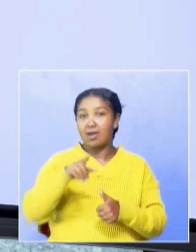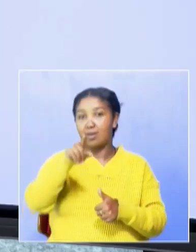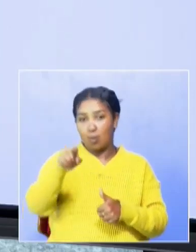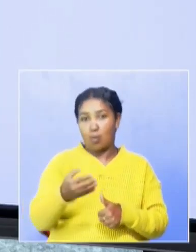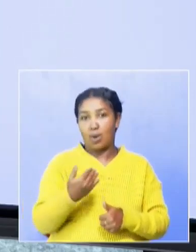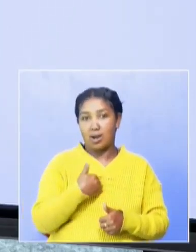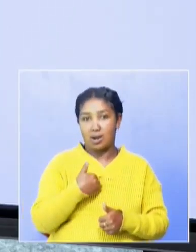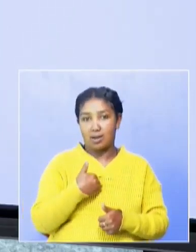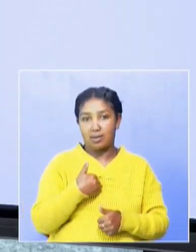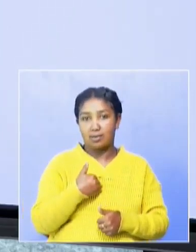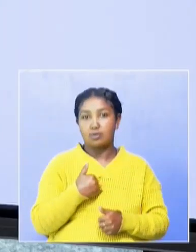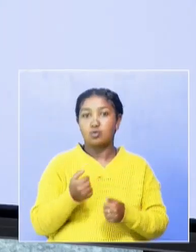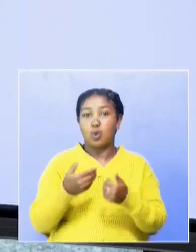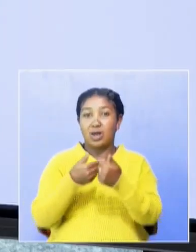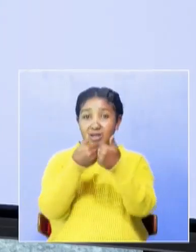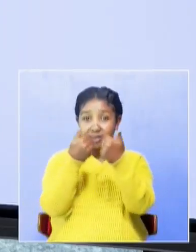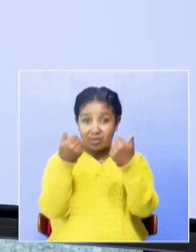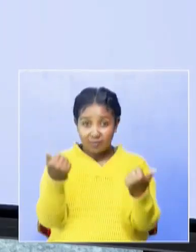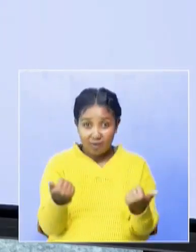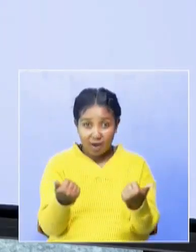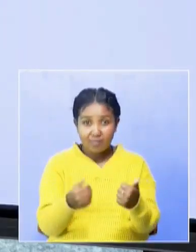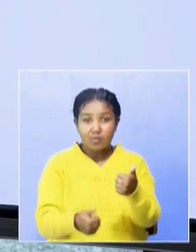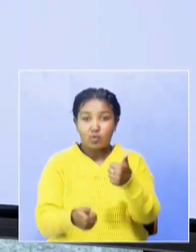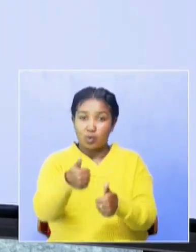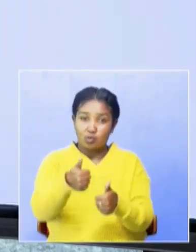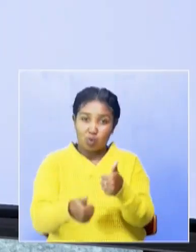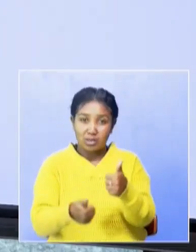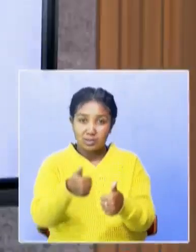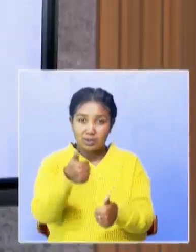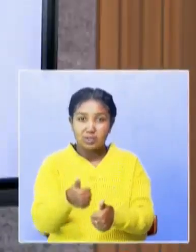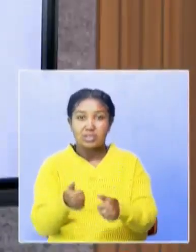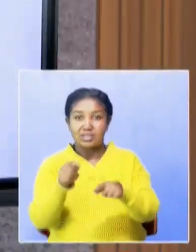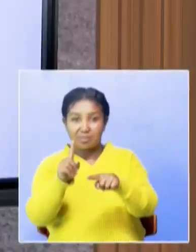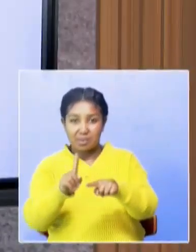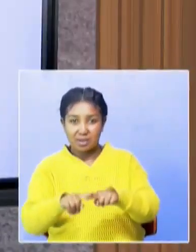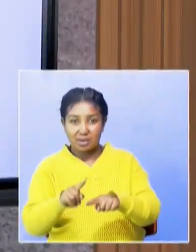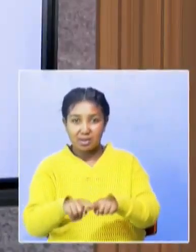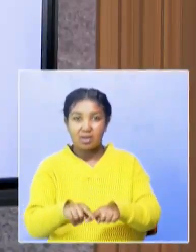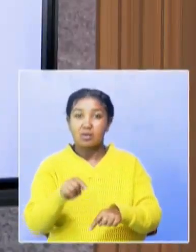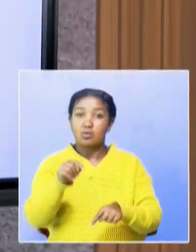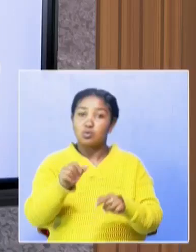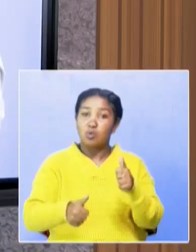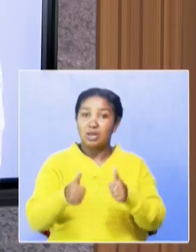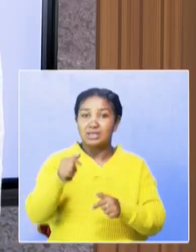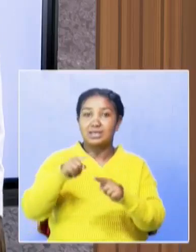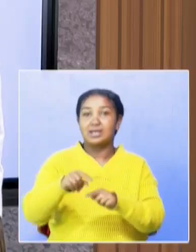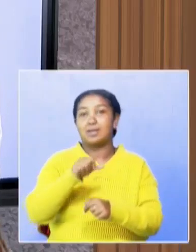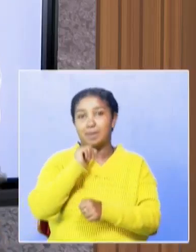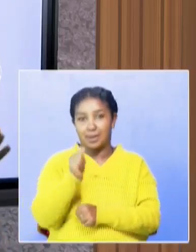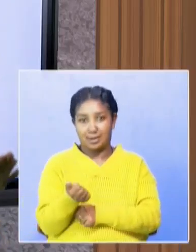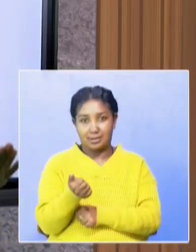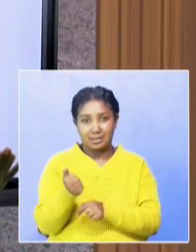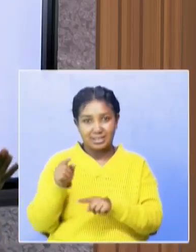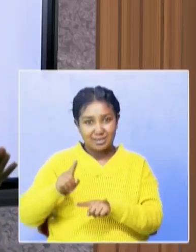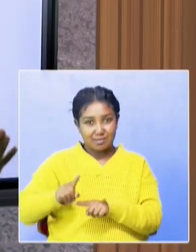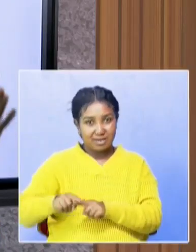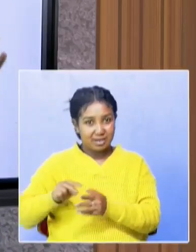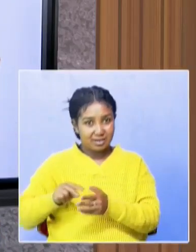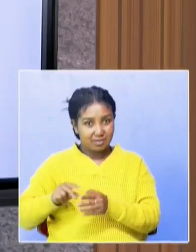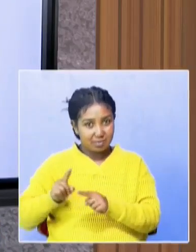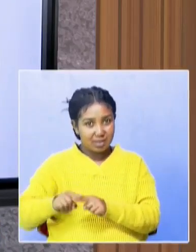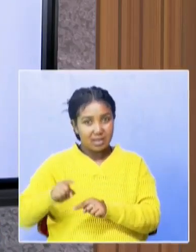using comma to identify which one is dependent, which one is independent. Independent